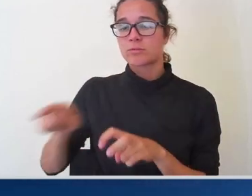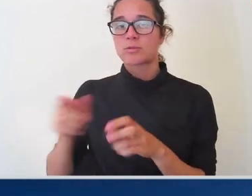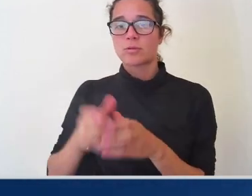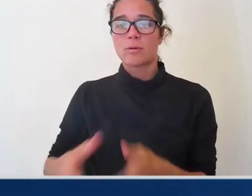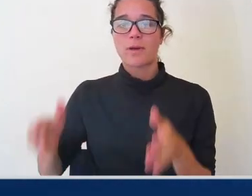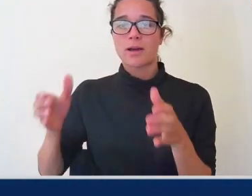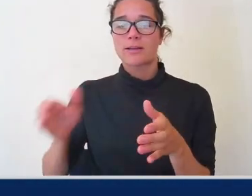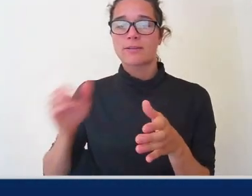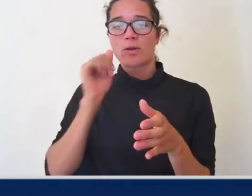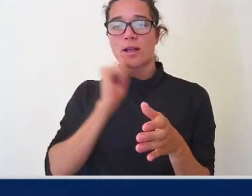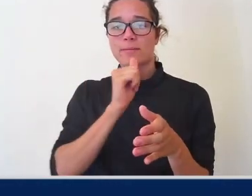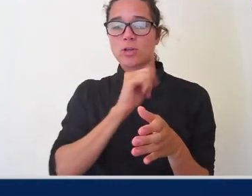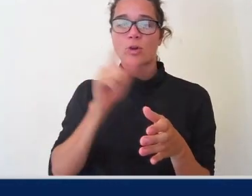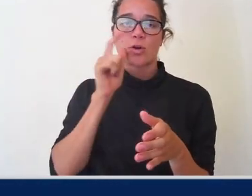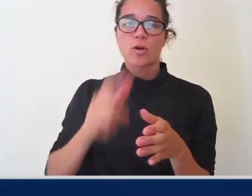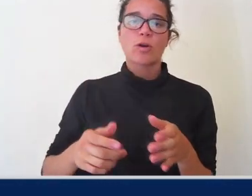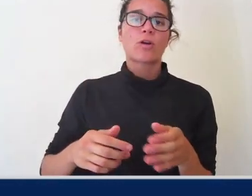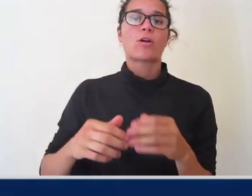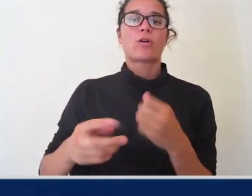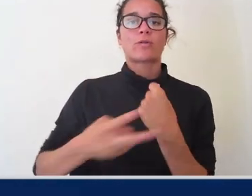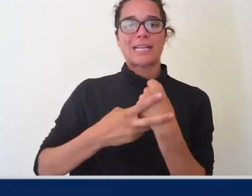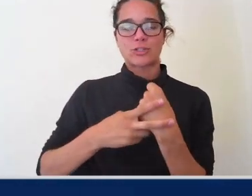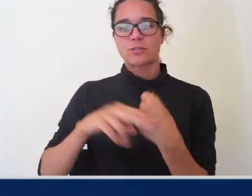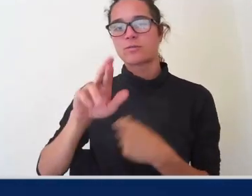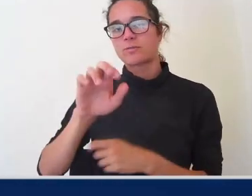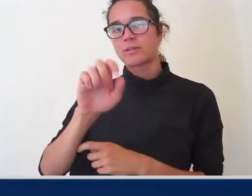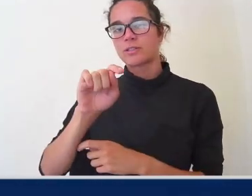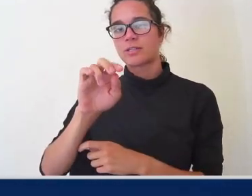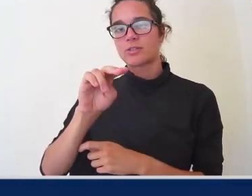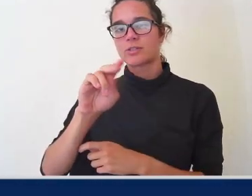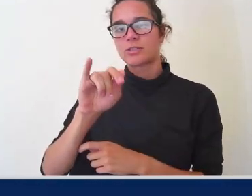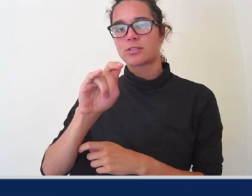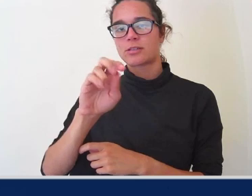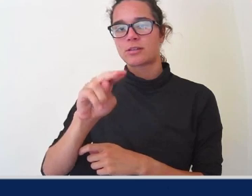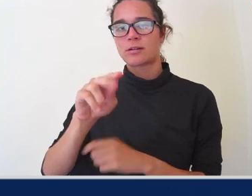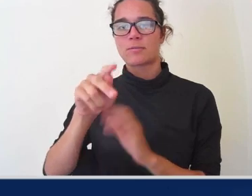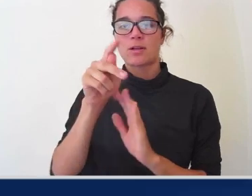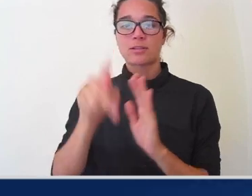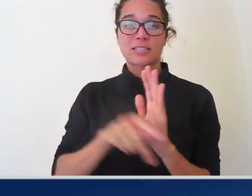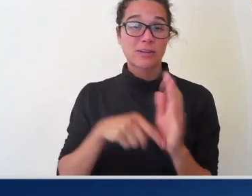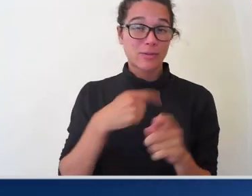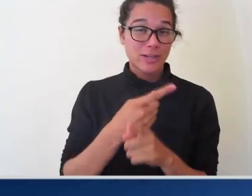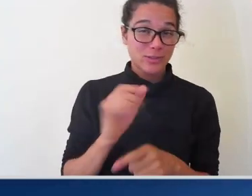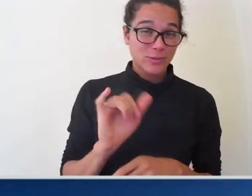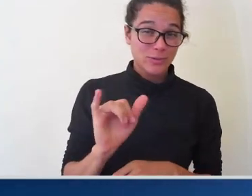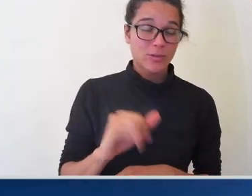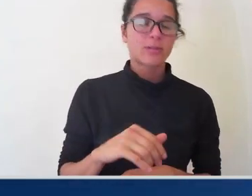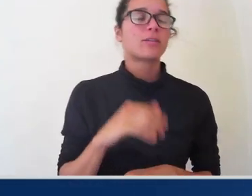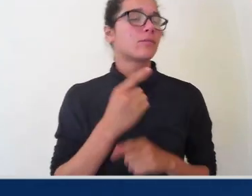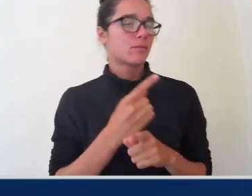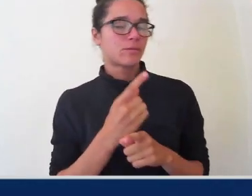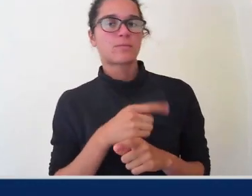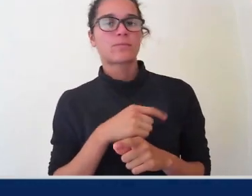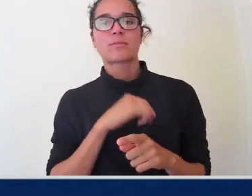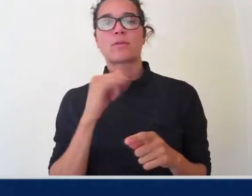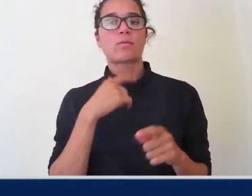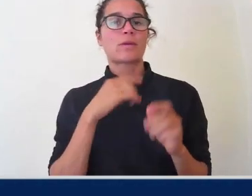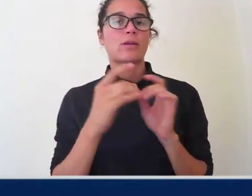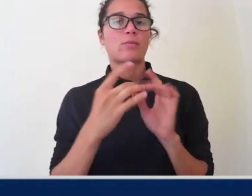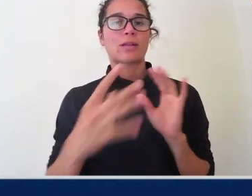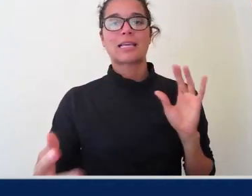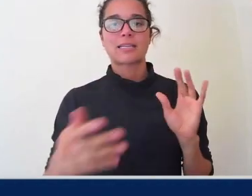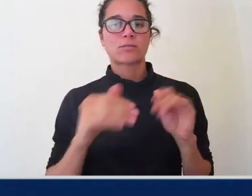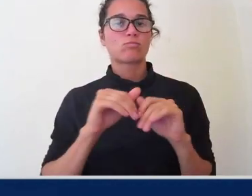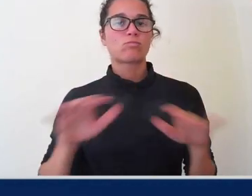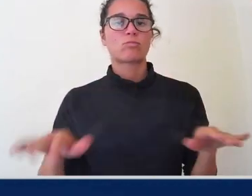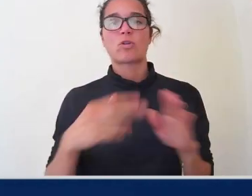yeah. 100%. Okay. On the monitoring part, we also released a read API called the List Control Operations API.